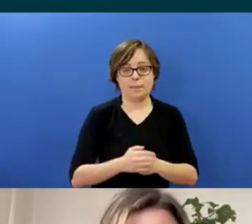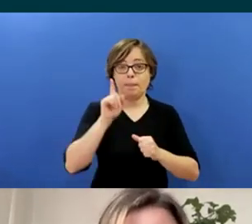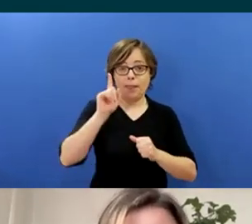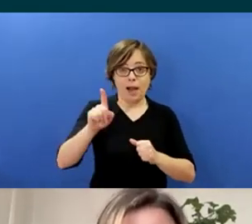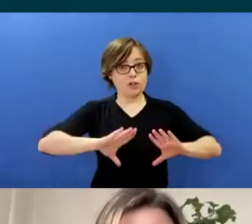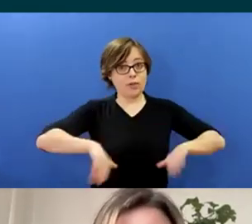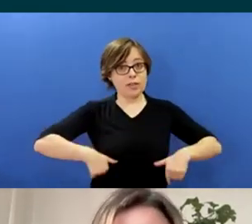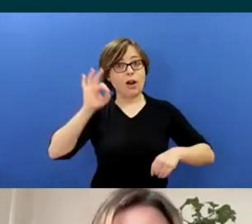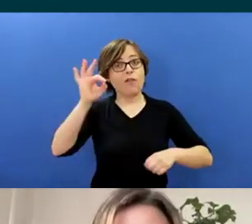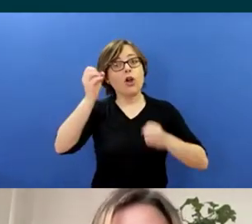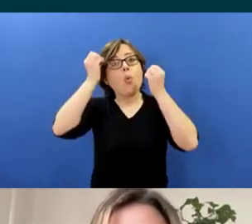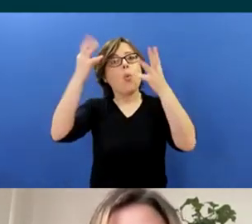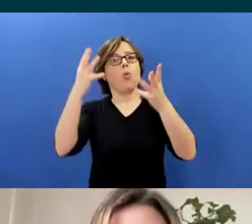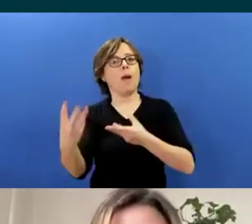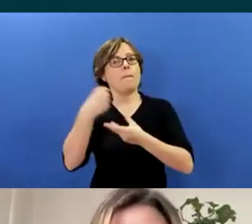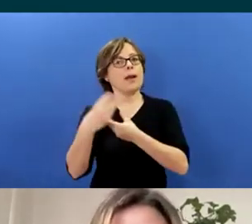needed.